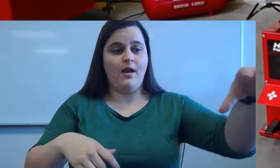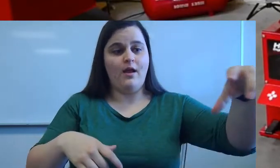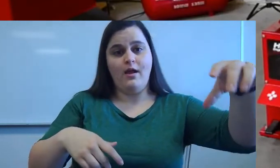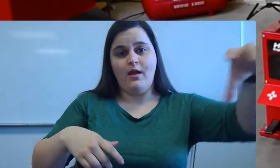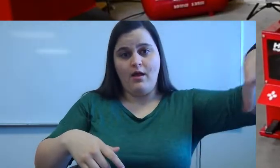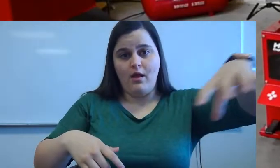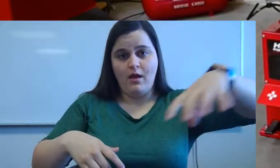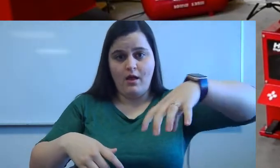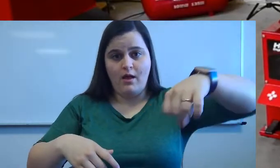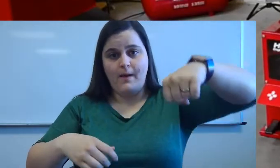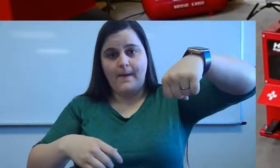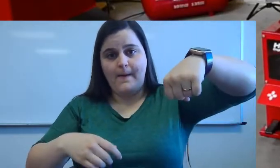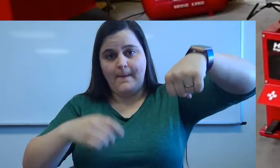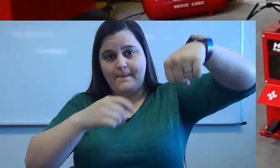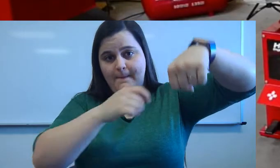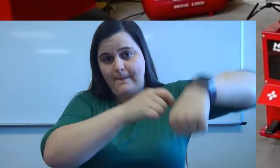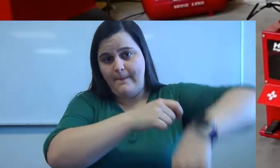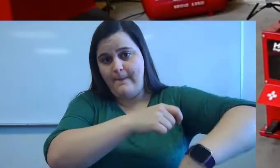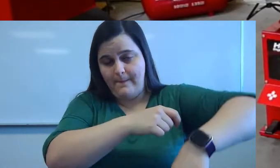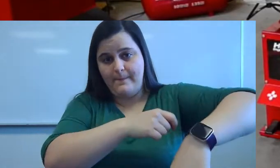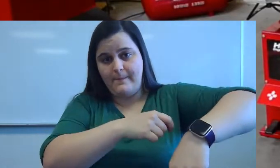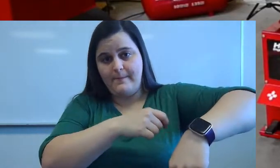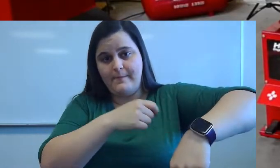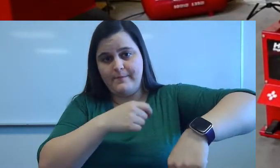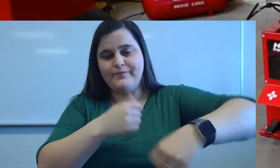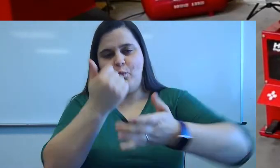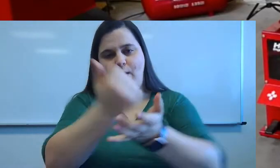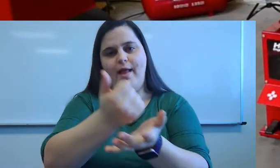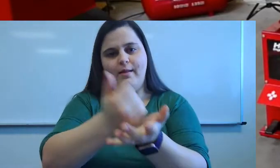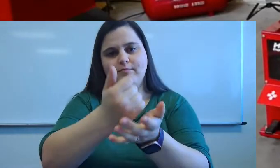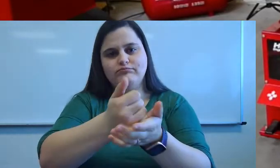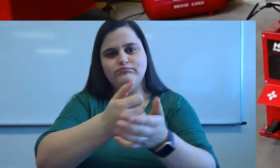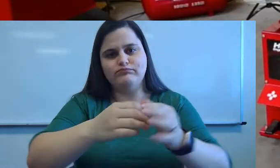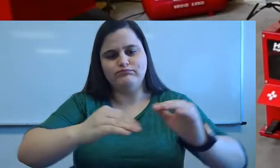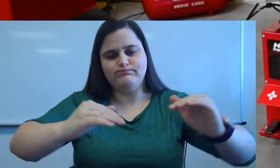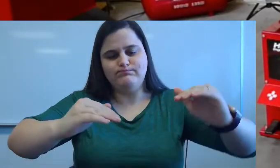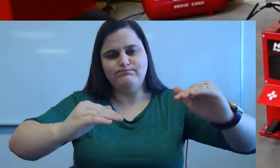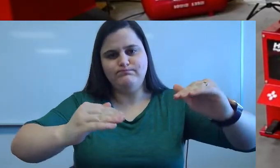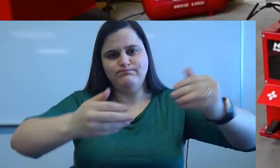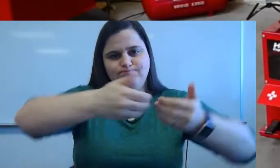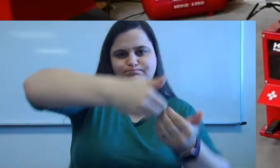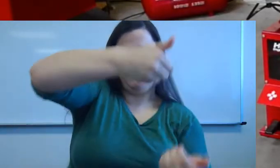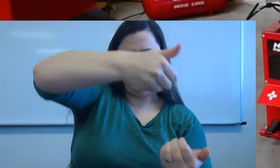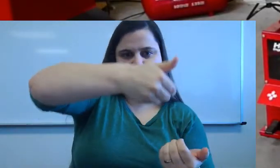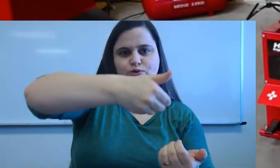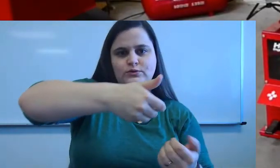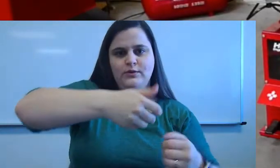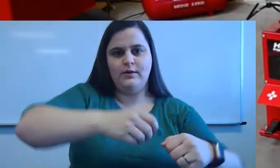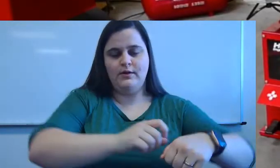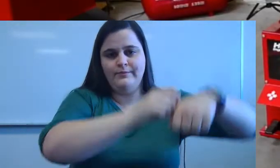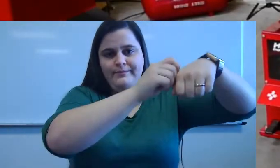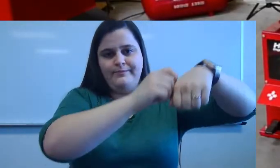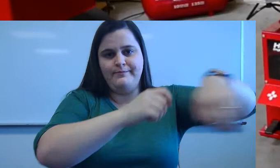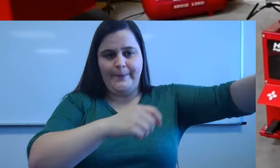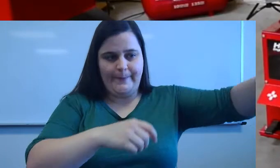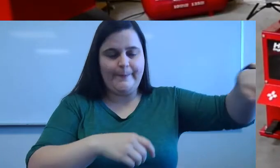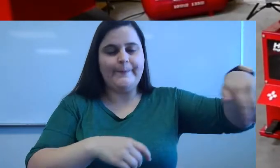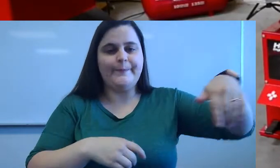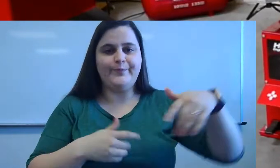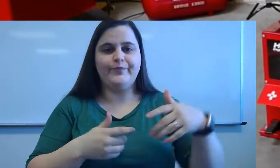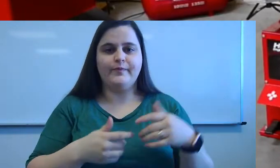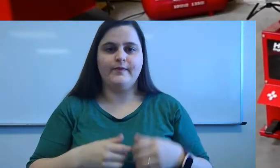press arm and we can push down slightly to help us out. Lift back up on it,